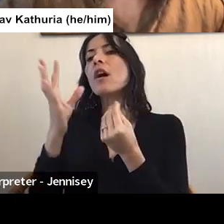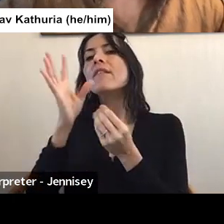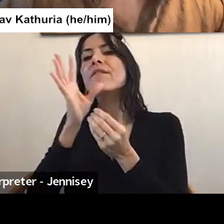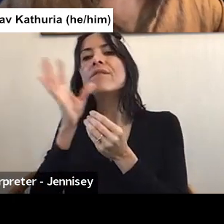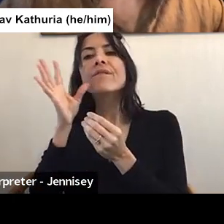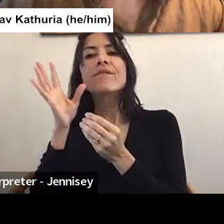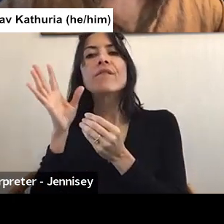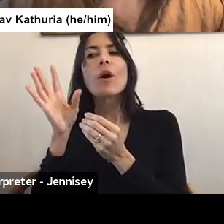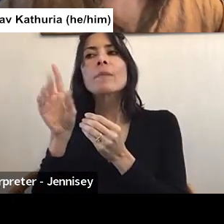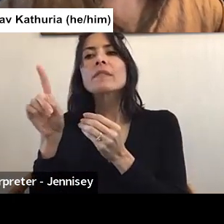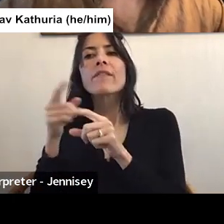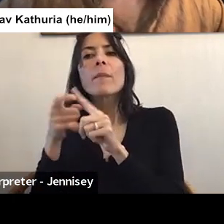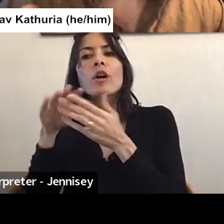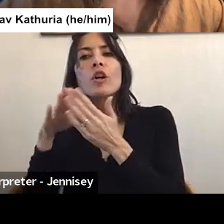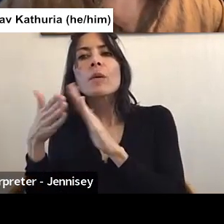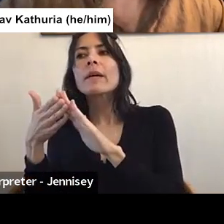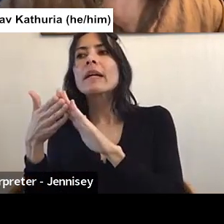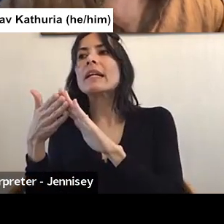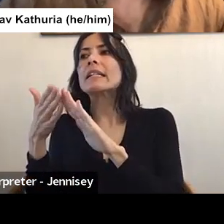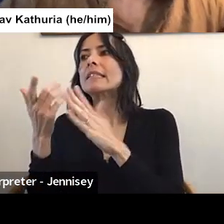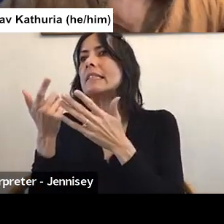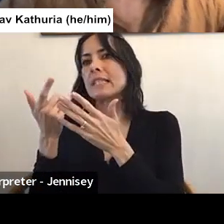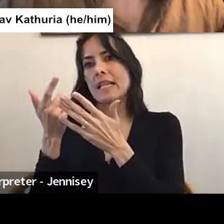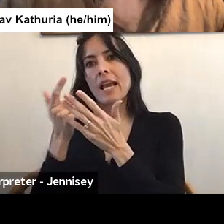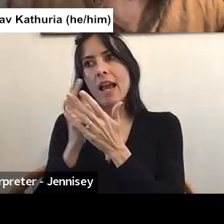food sovereignty, as sites of resistance under food apartheid.